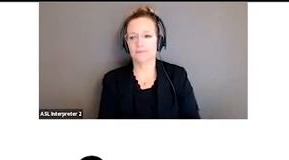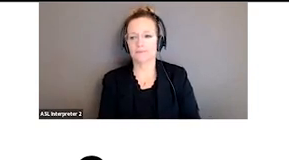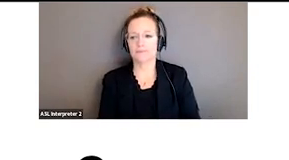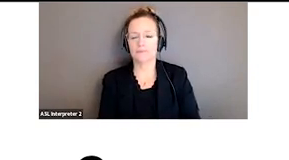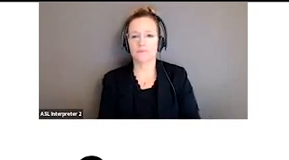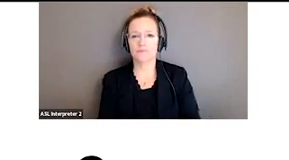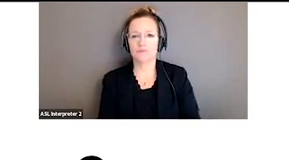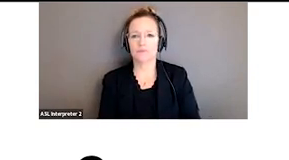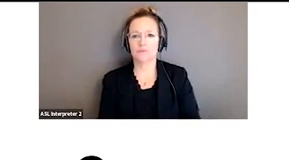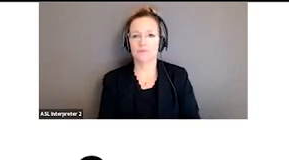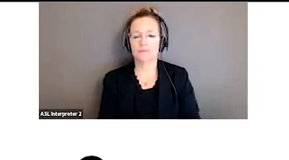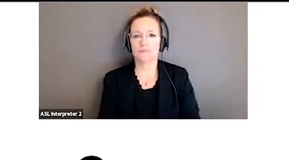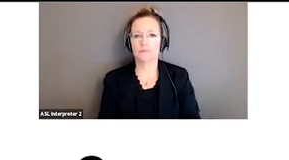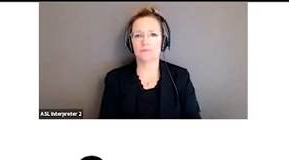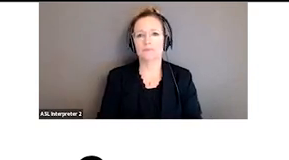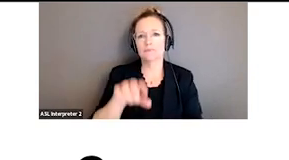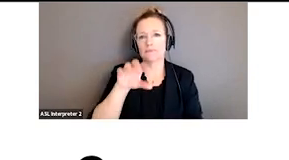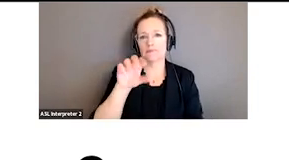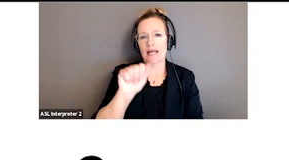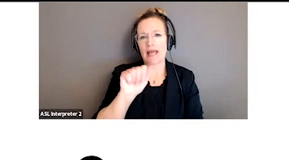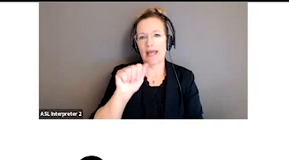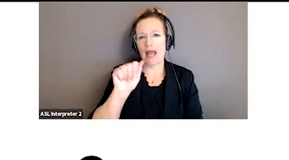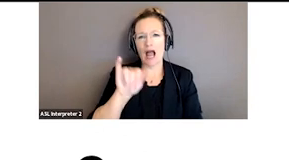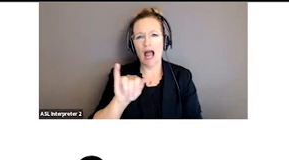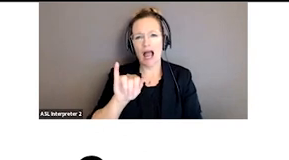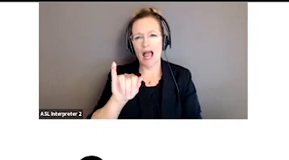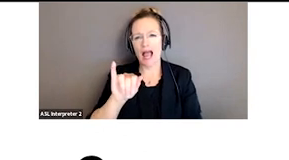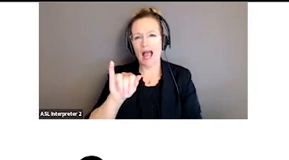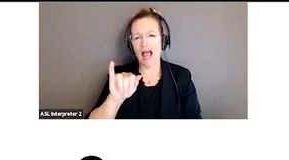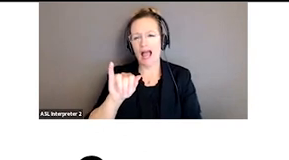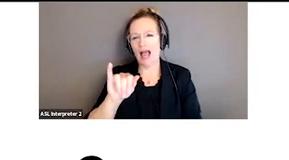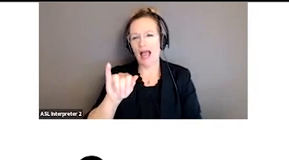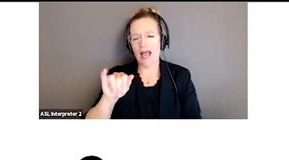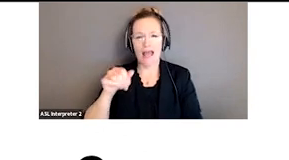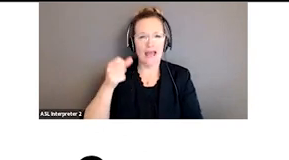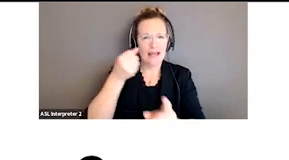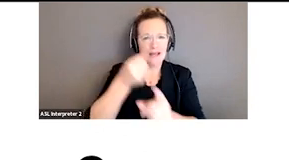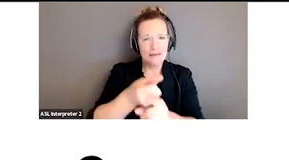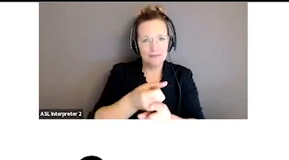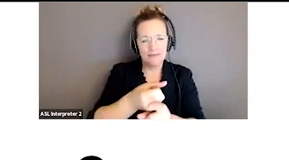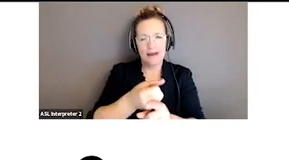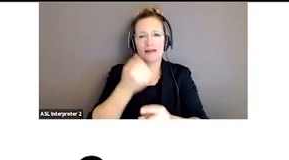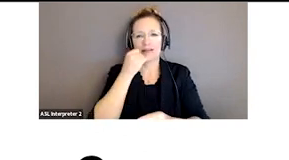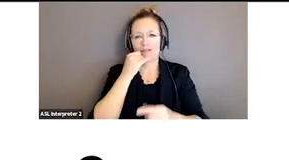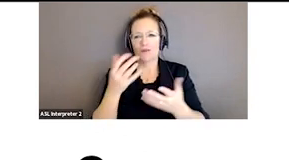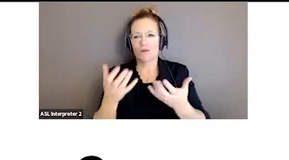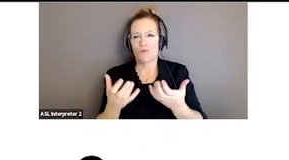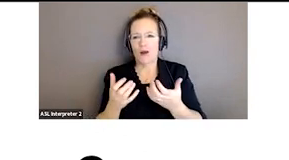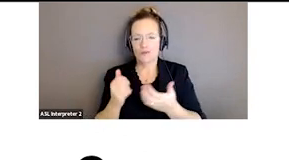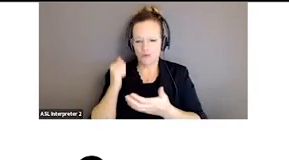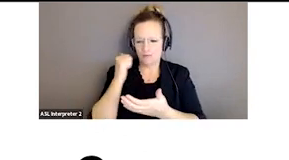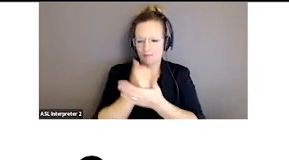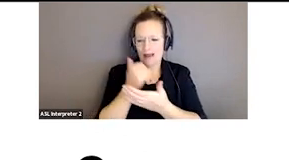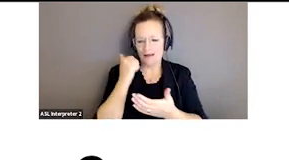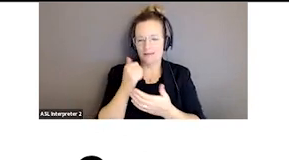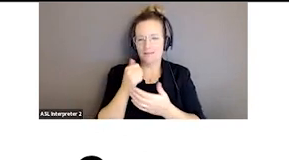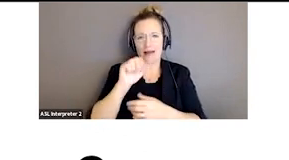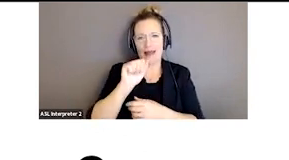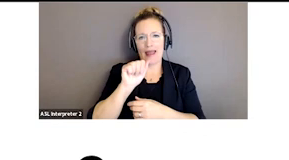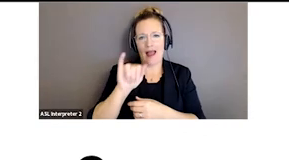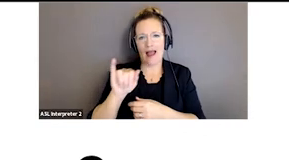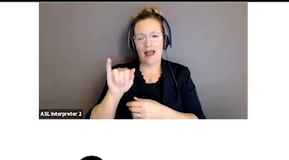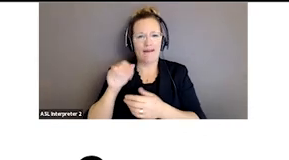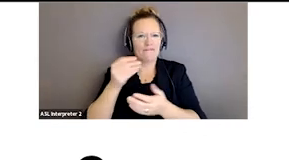what are the AI specific factors to consider when patenting an AI field, plus steps to receive IP